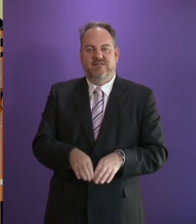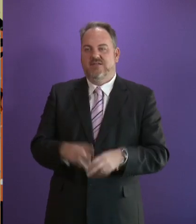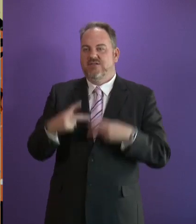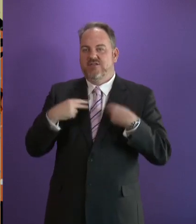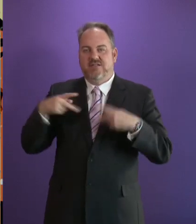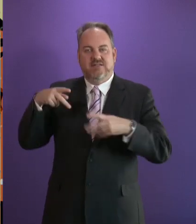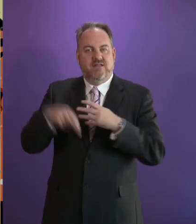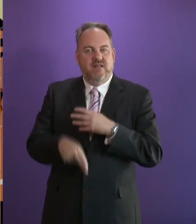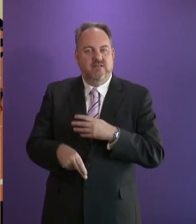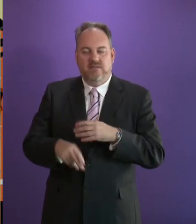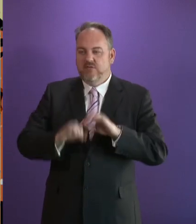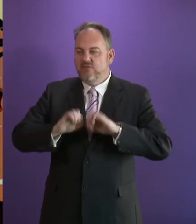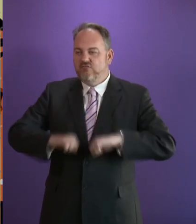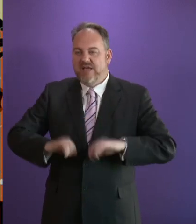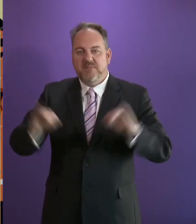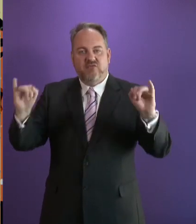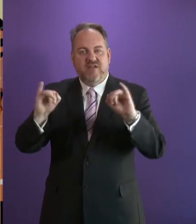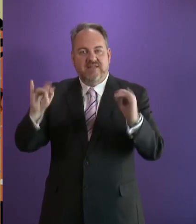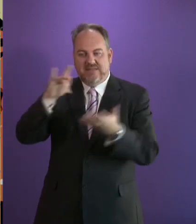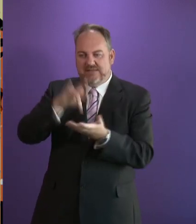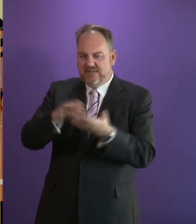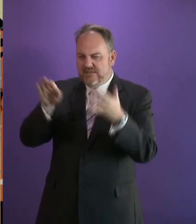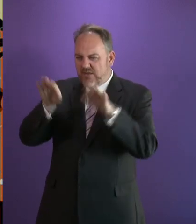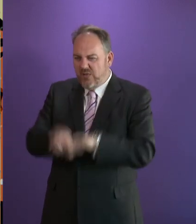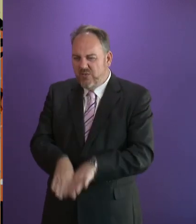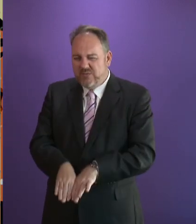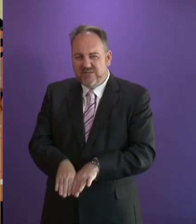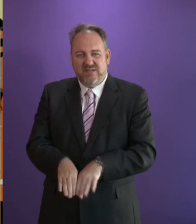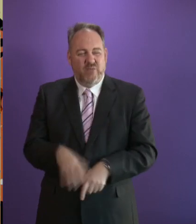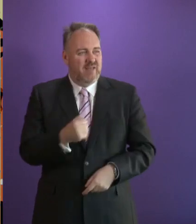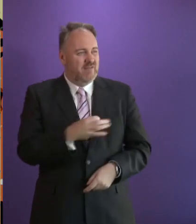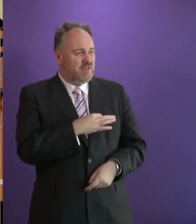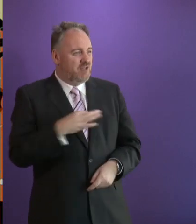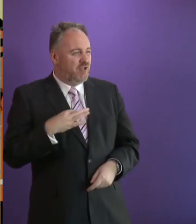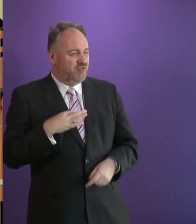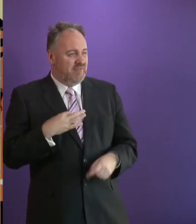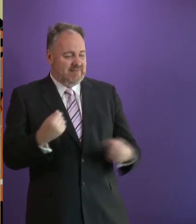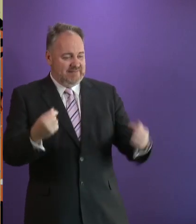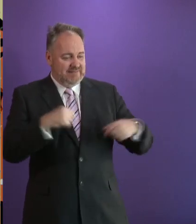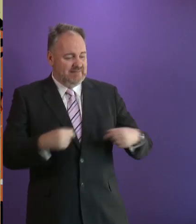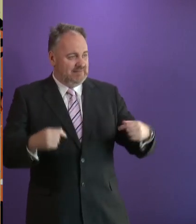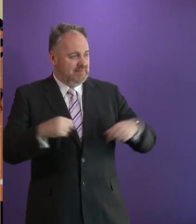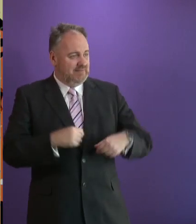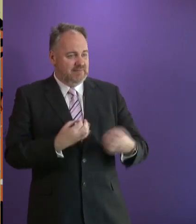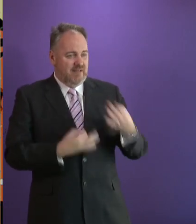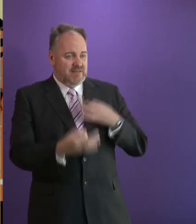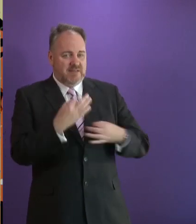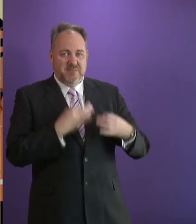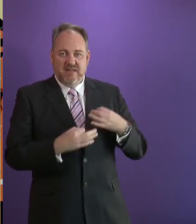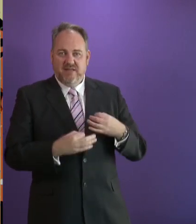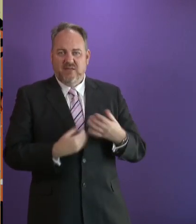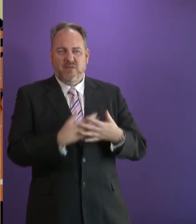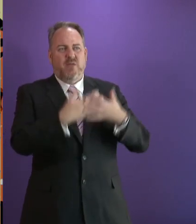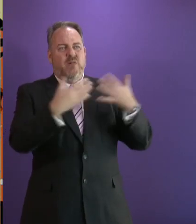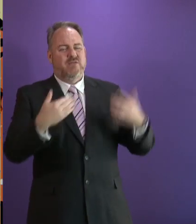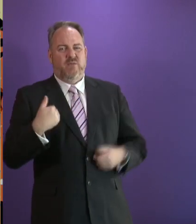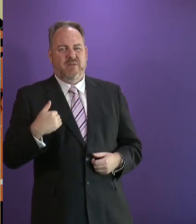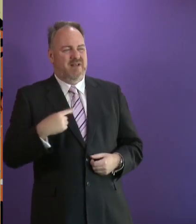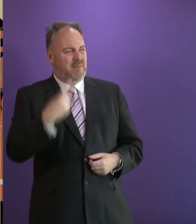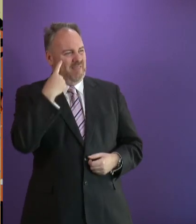to rape crisis centres, surgeries are full of women. And then I come into this chamber or the council chamber, who's